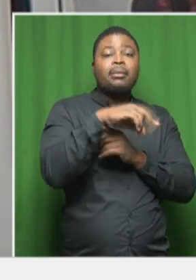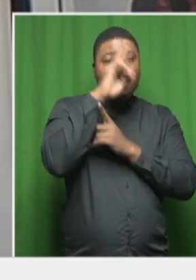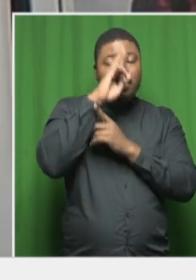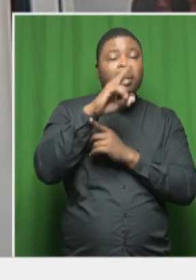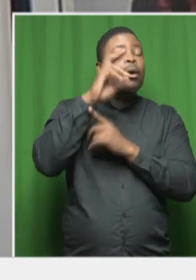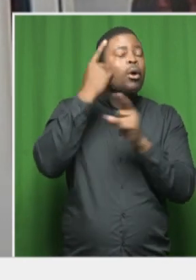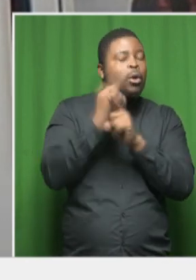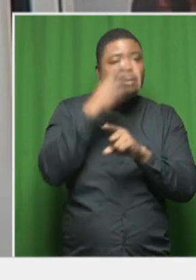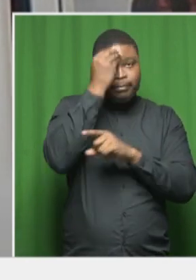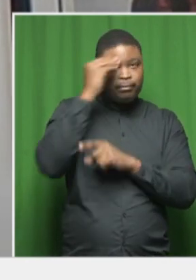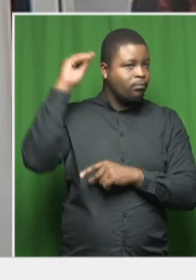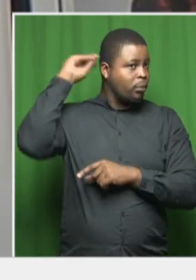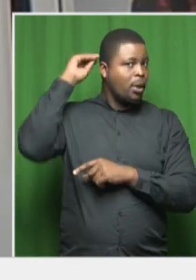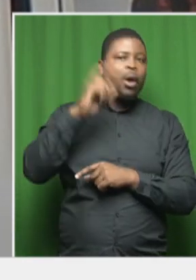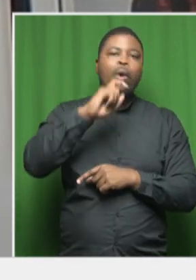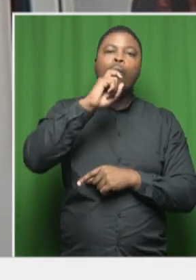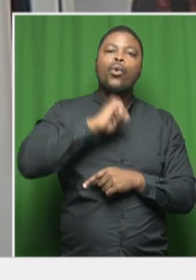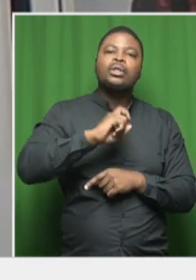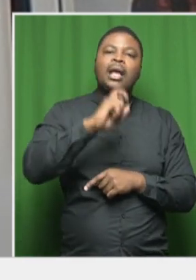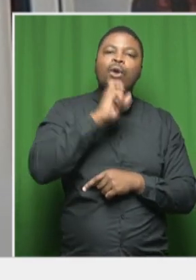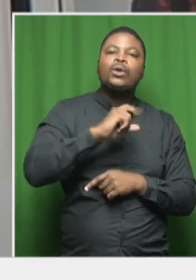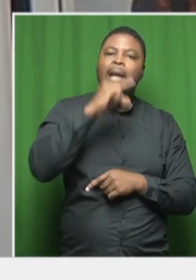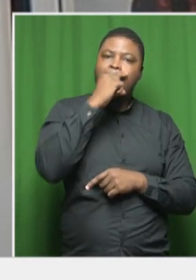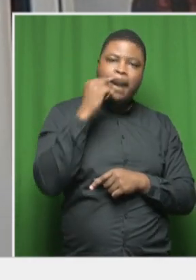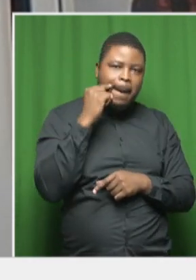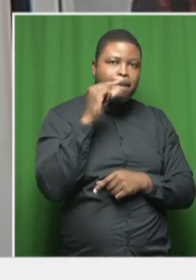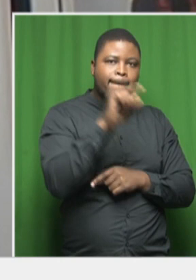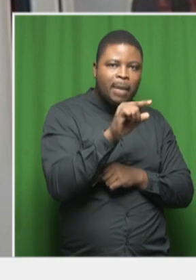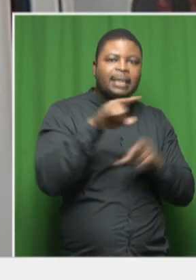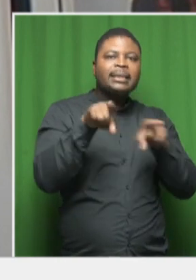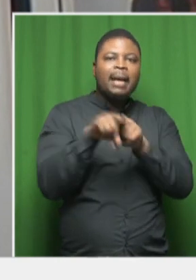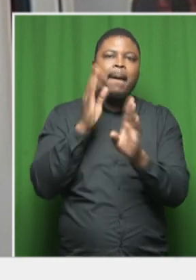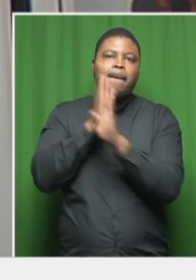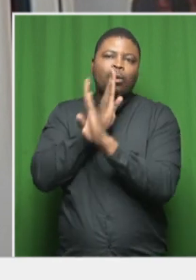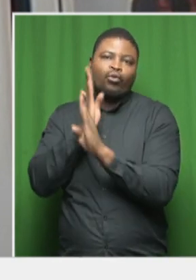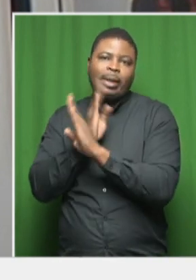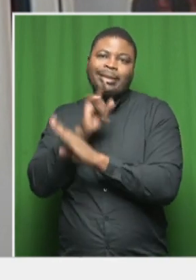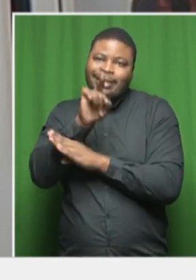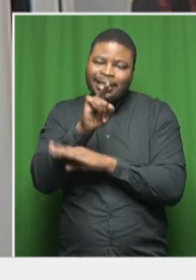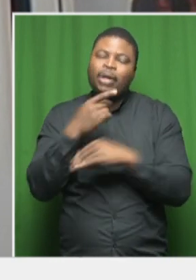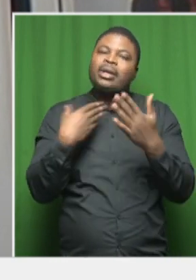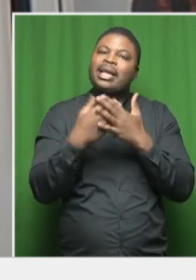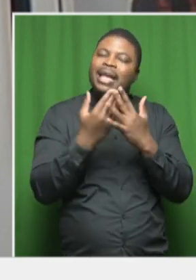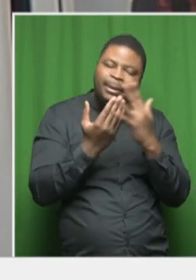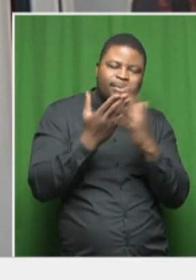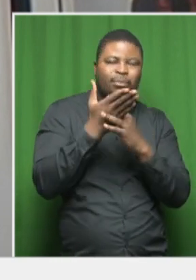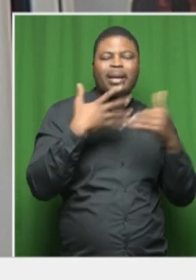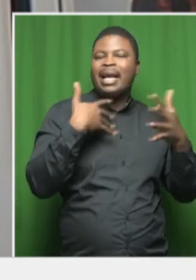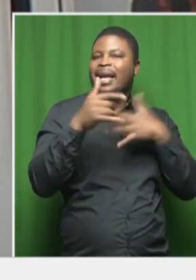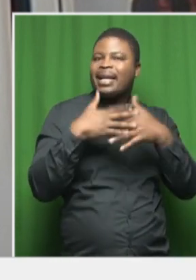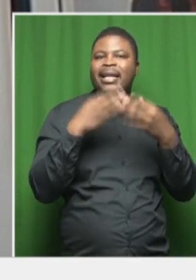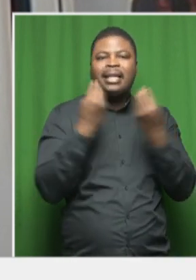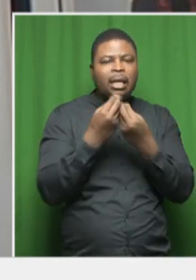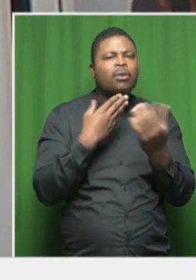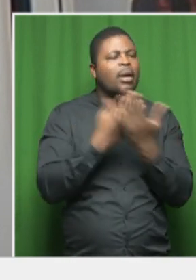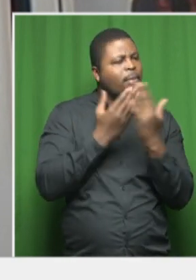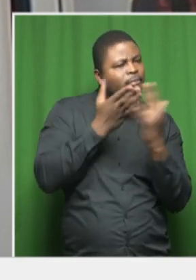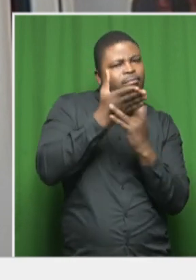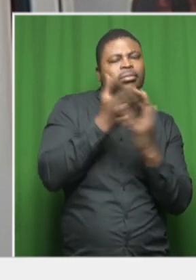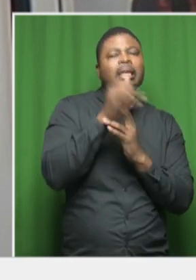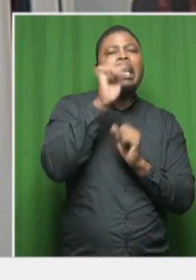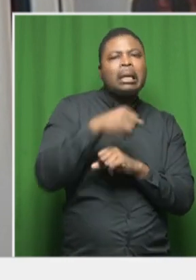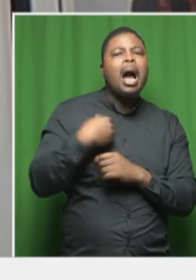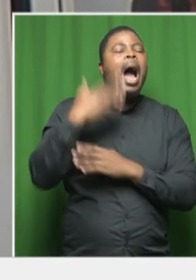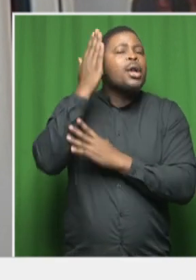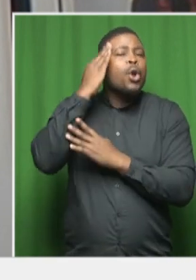username and your password, you can navigate anything. And I know it seems quite scary, and I